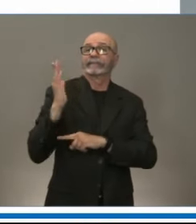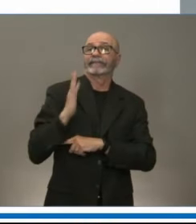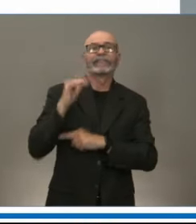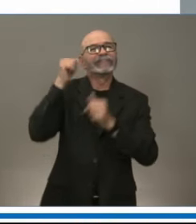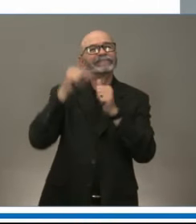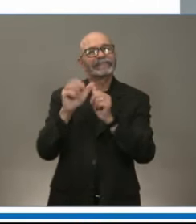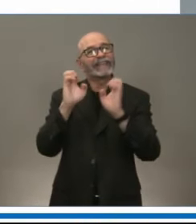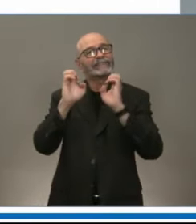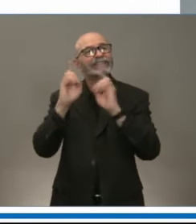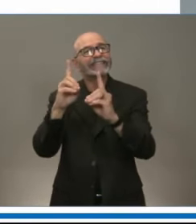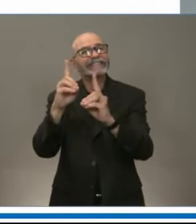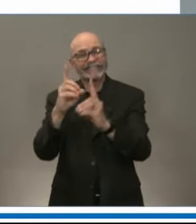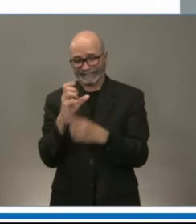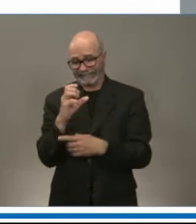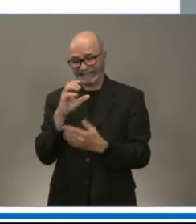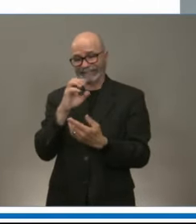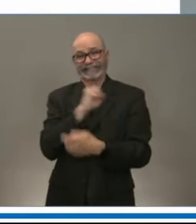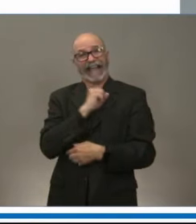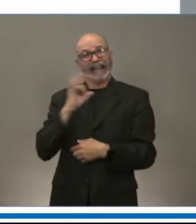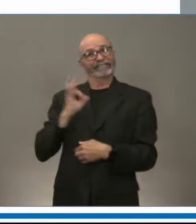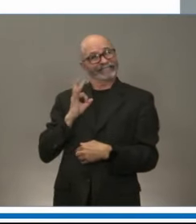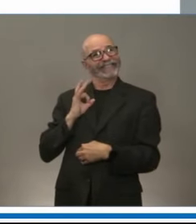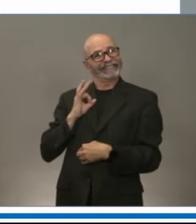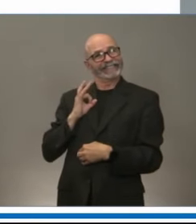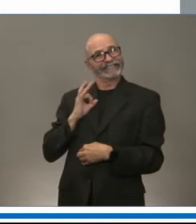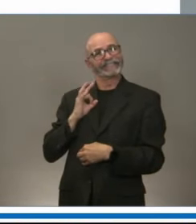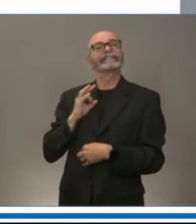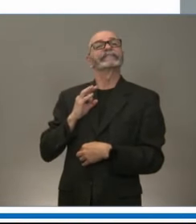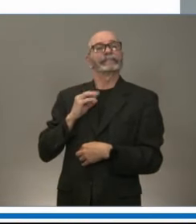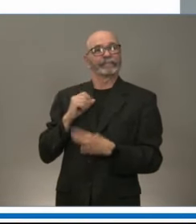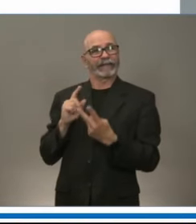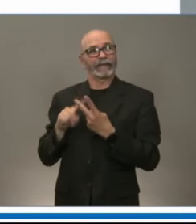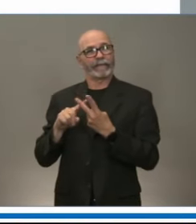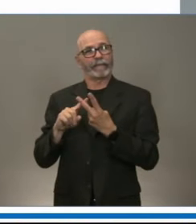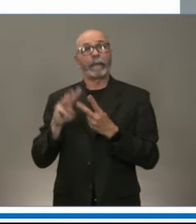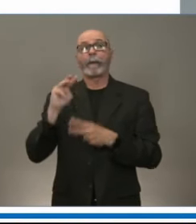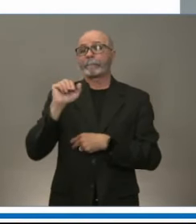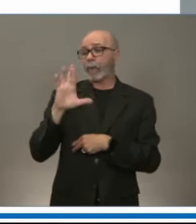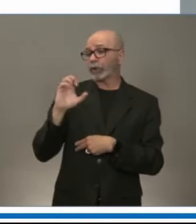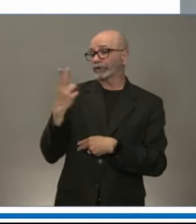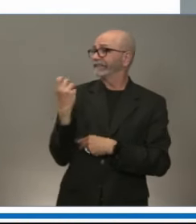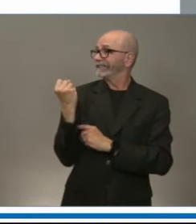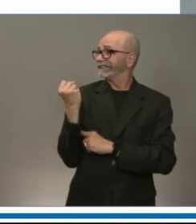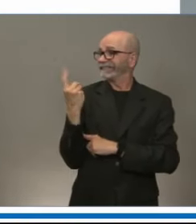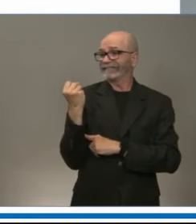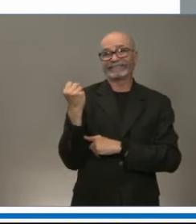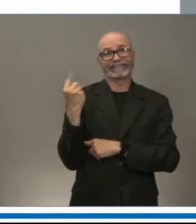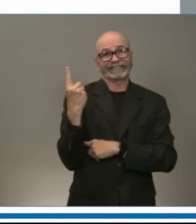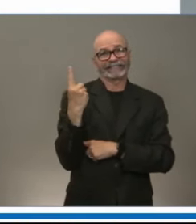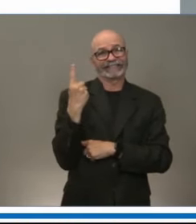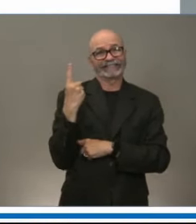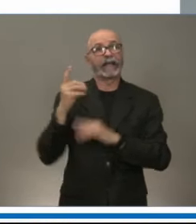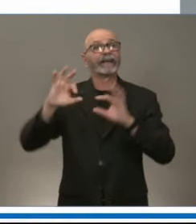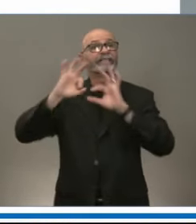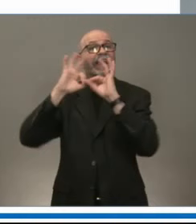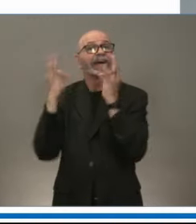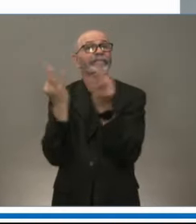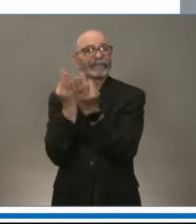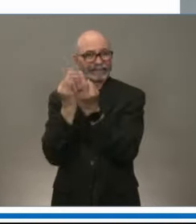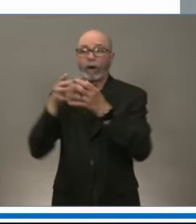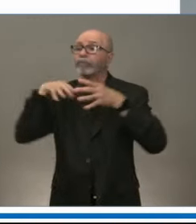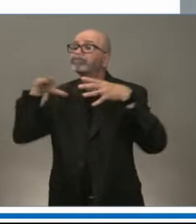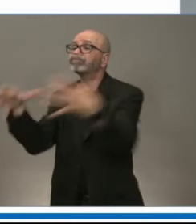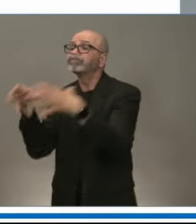family gathering on March 11th at that facility that brought out-of-province visitors. So, as I've said previously, it's a